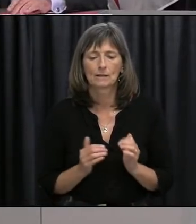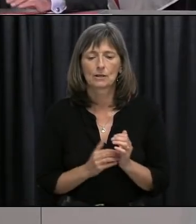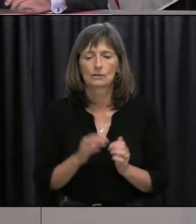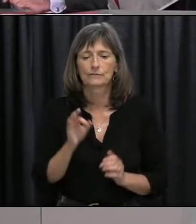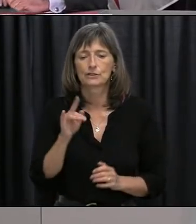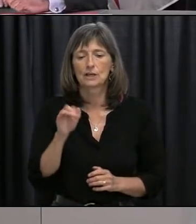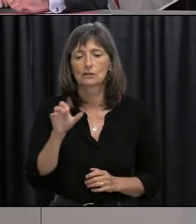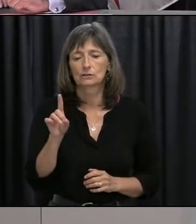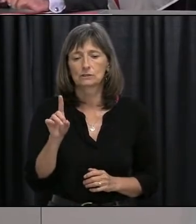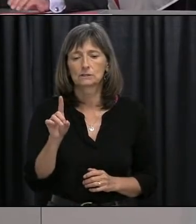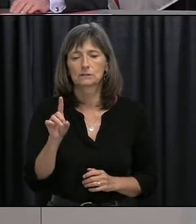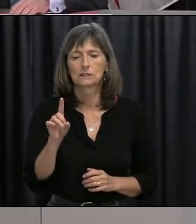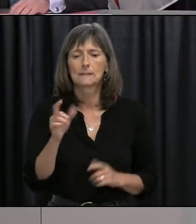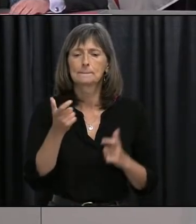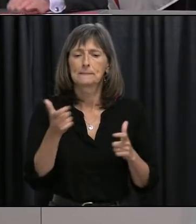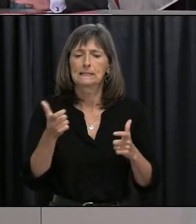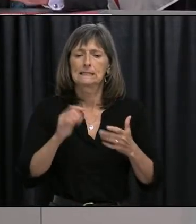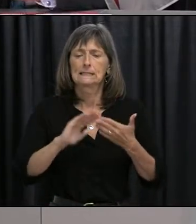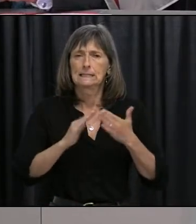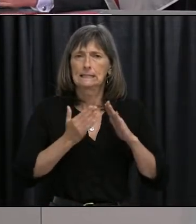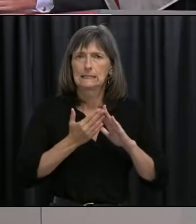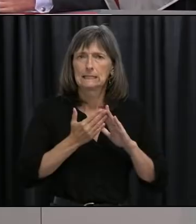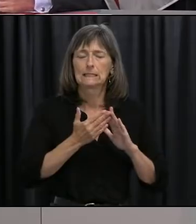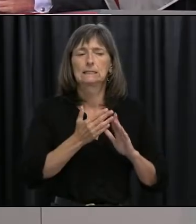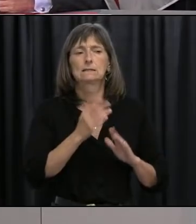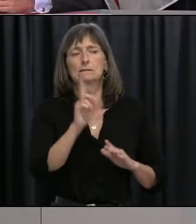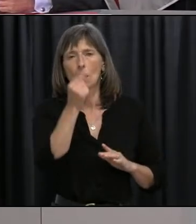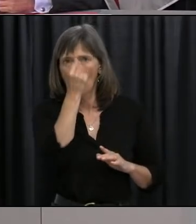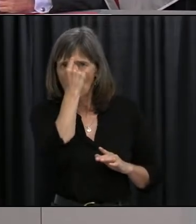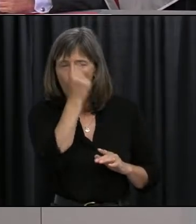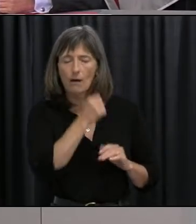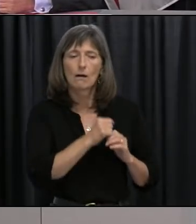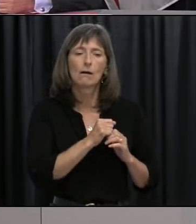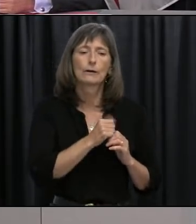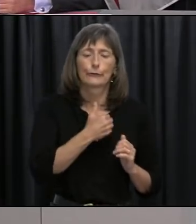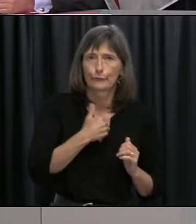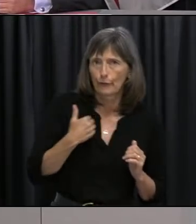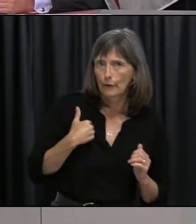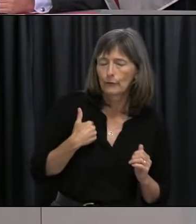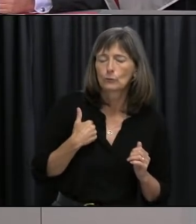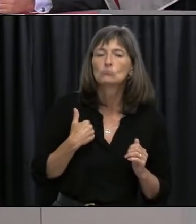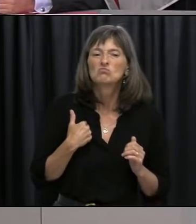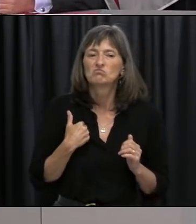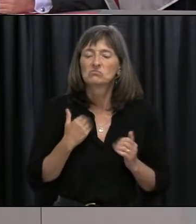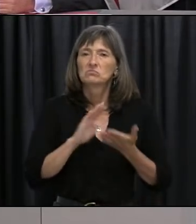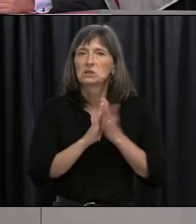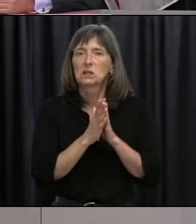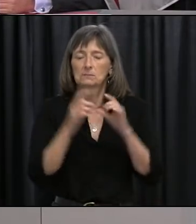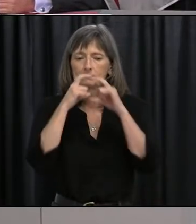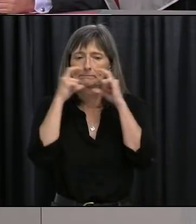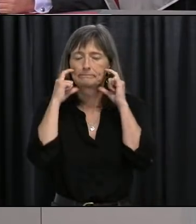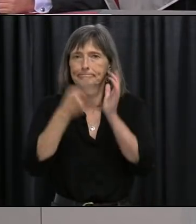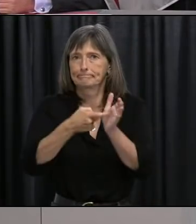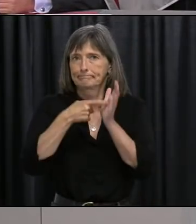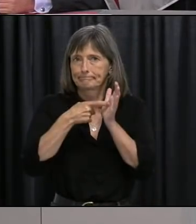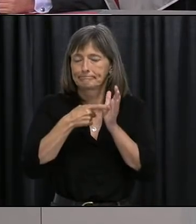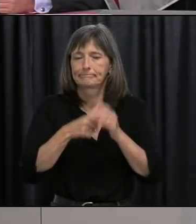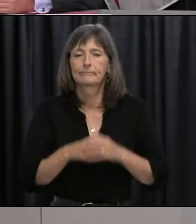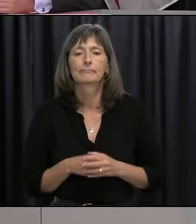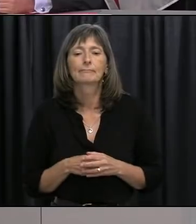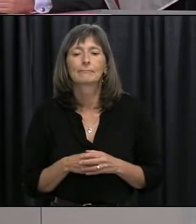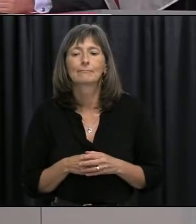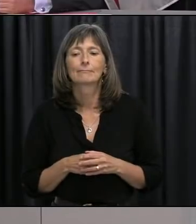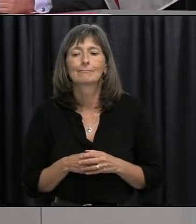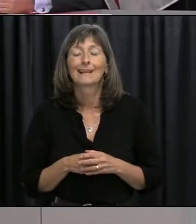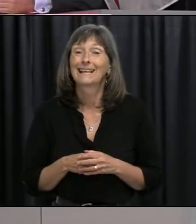larger cities like Ottawa and Toronto are now making masks mandatory. Anecdotally, mask usage in this province continues to be quite low,